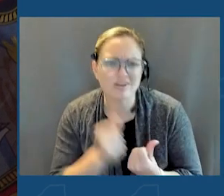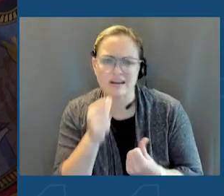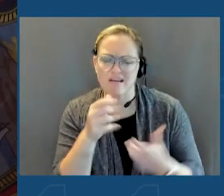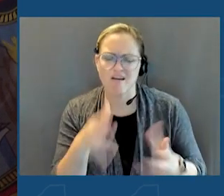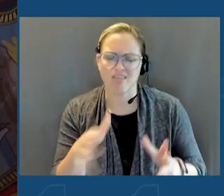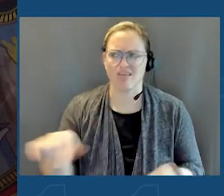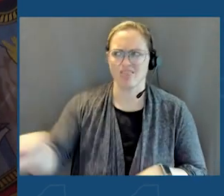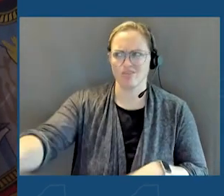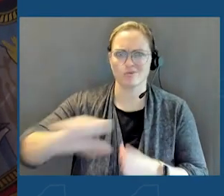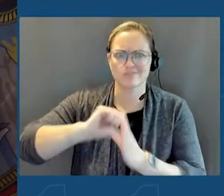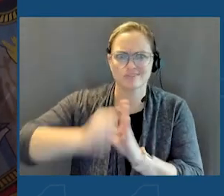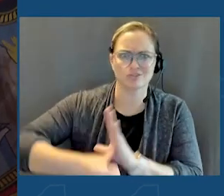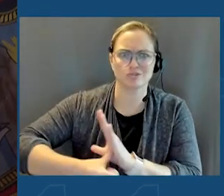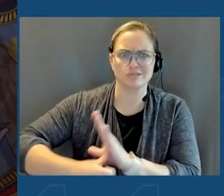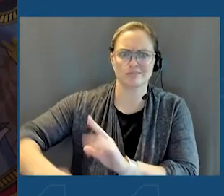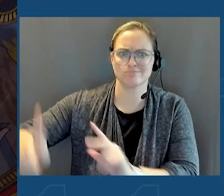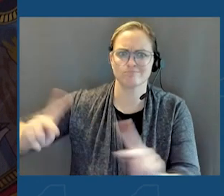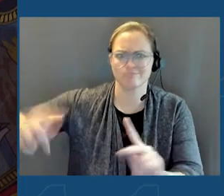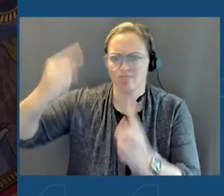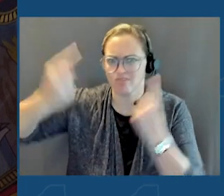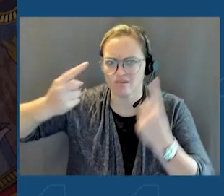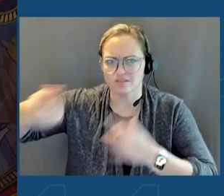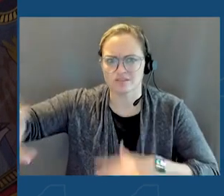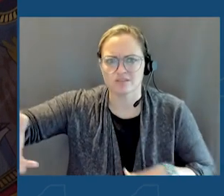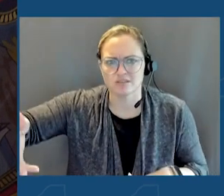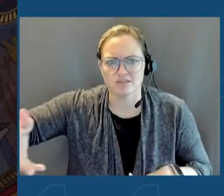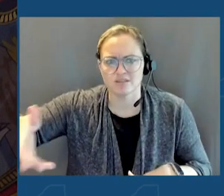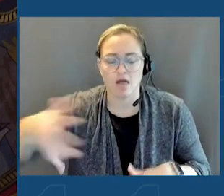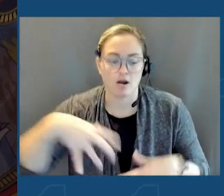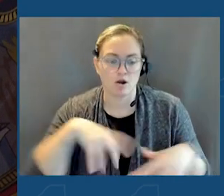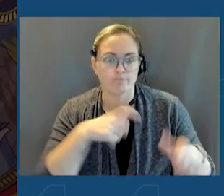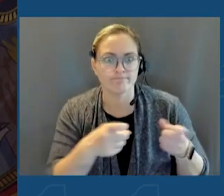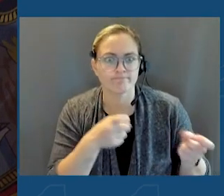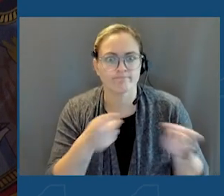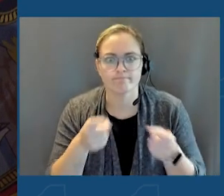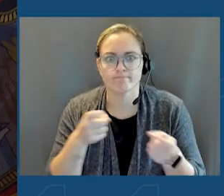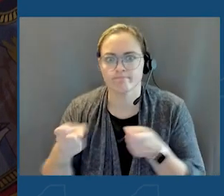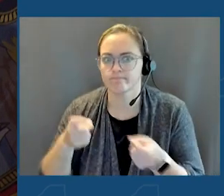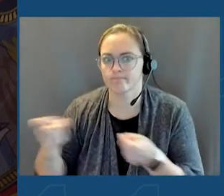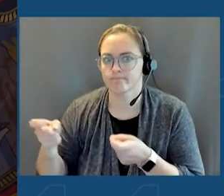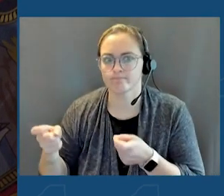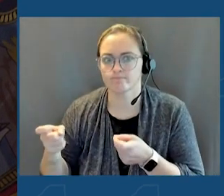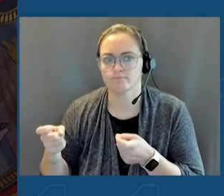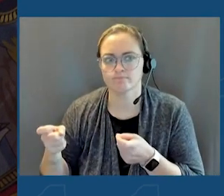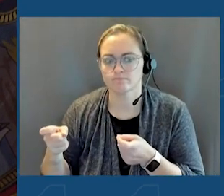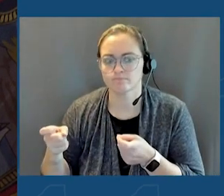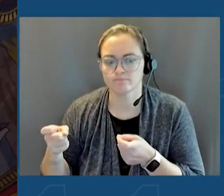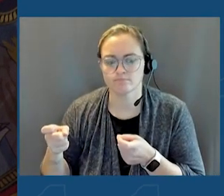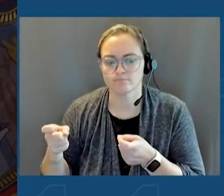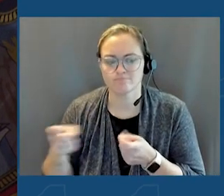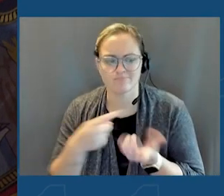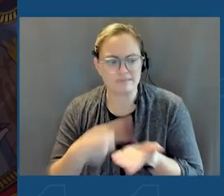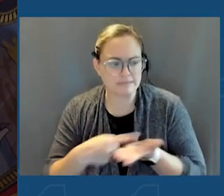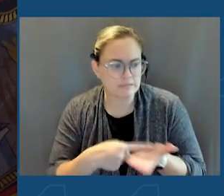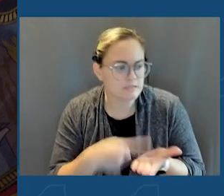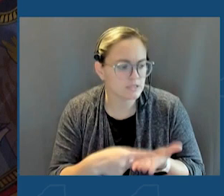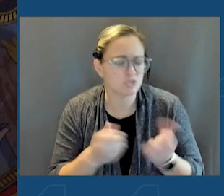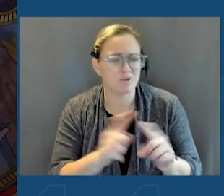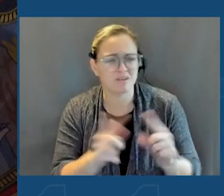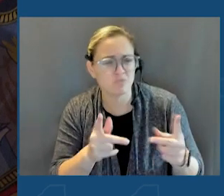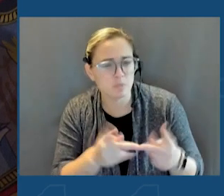extreme forces that are monopolizing the discourse in so many places in this great